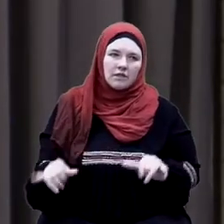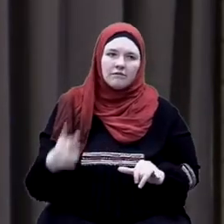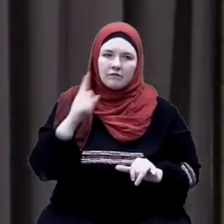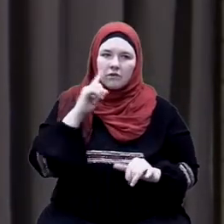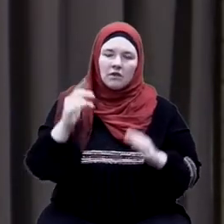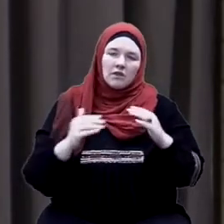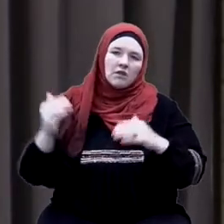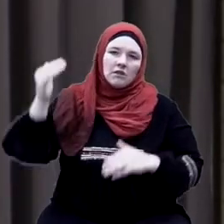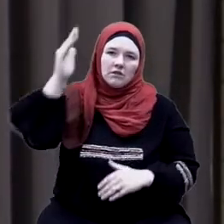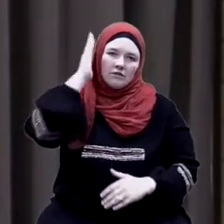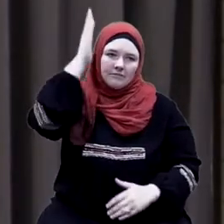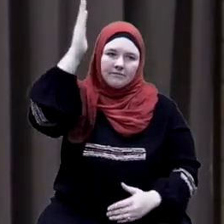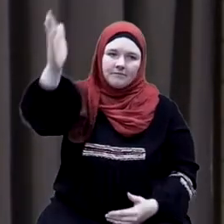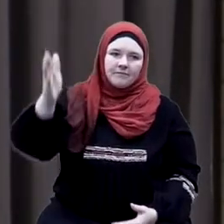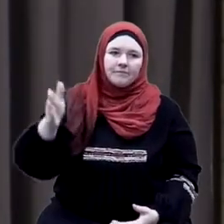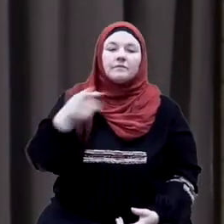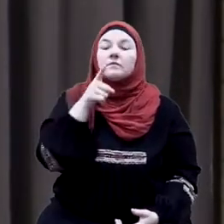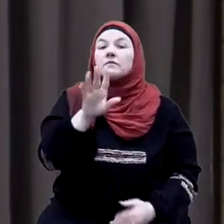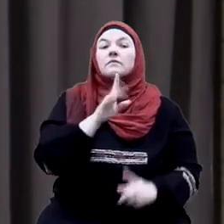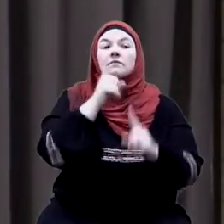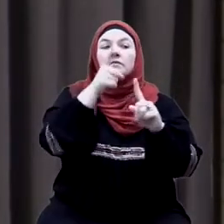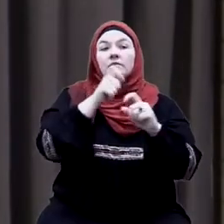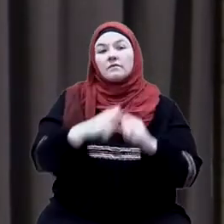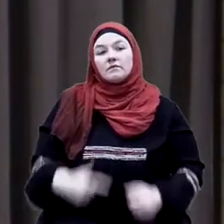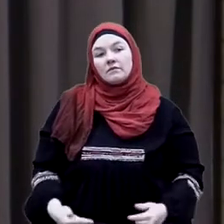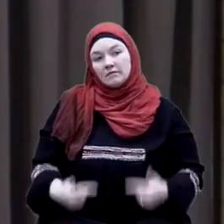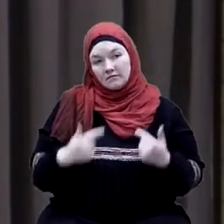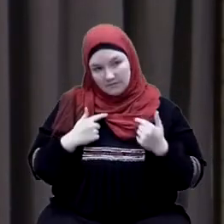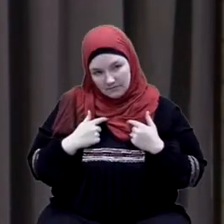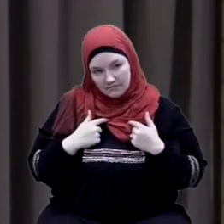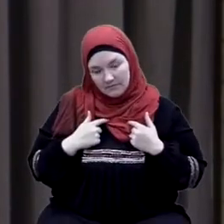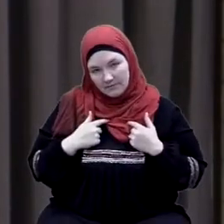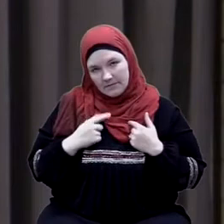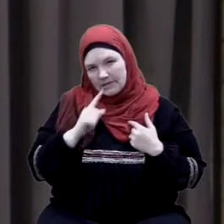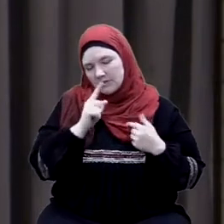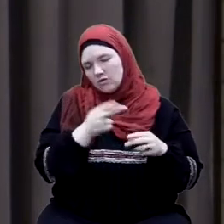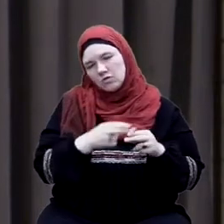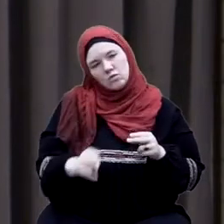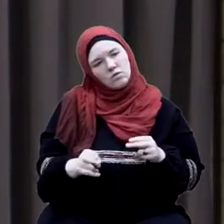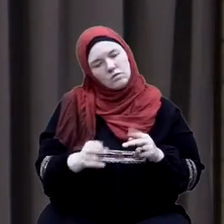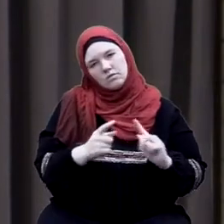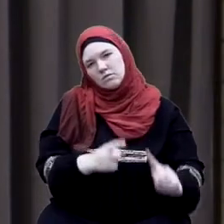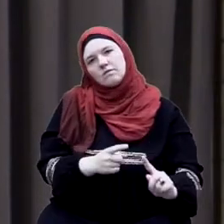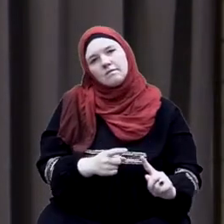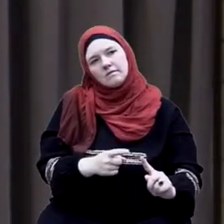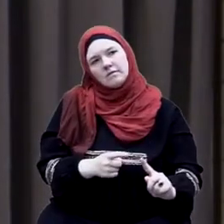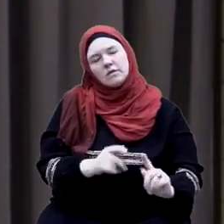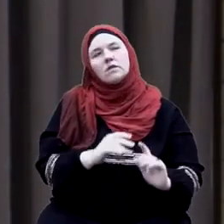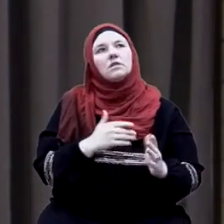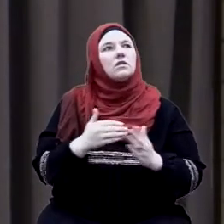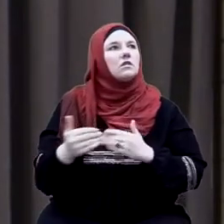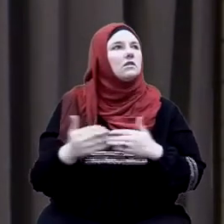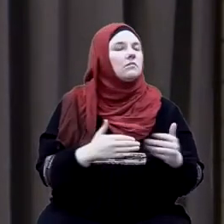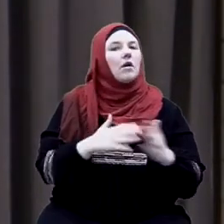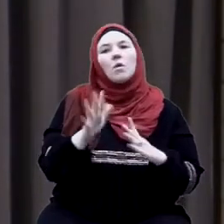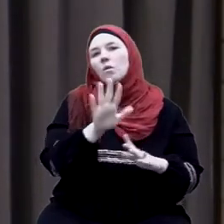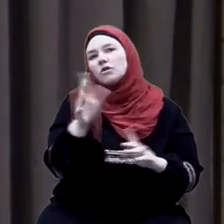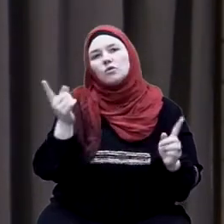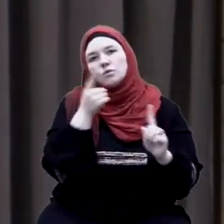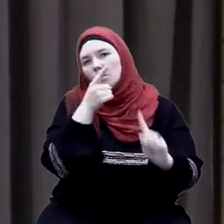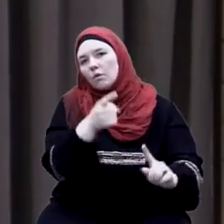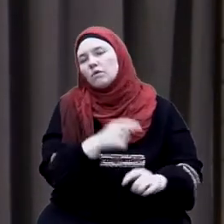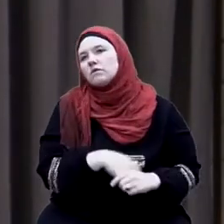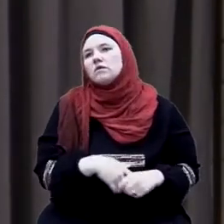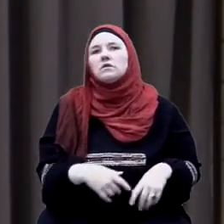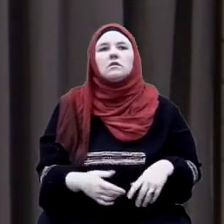the hereafter. Your goal in this life is a short-lived goal. No matter what your goal is, no